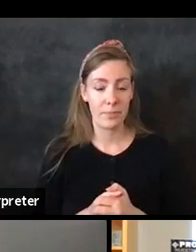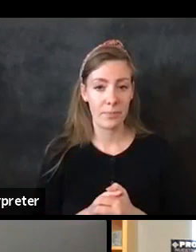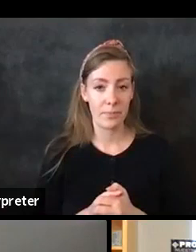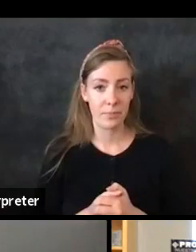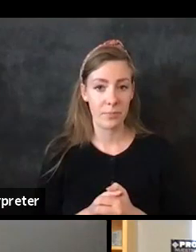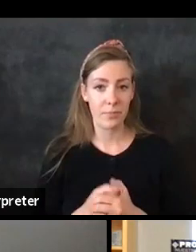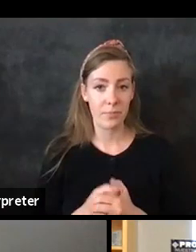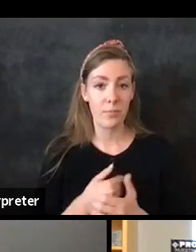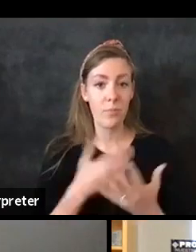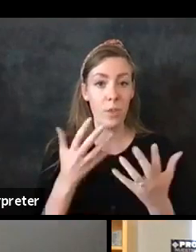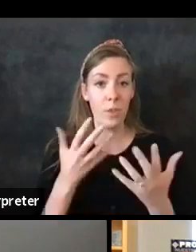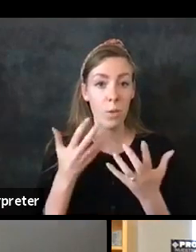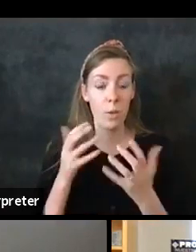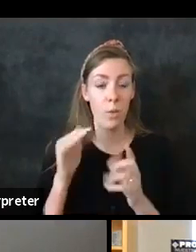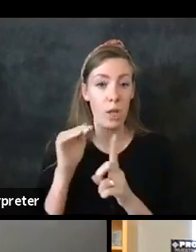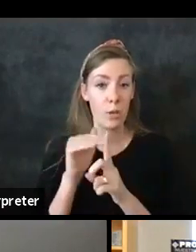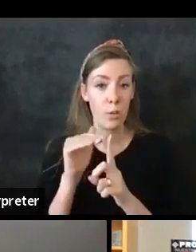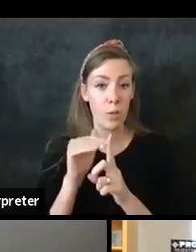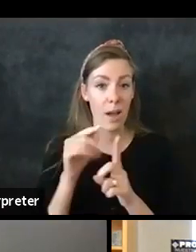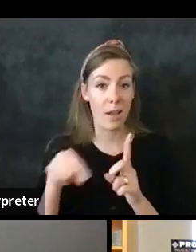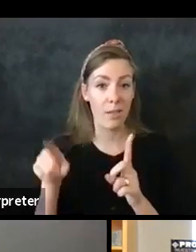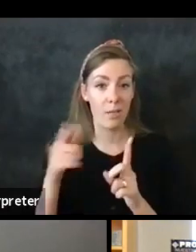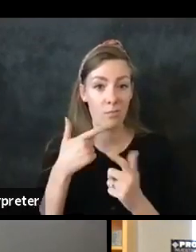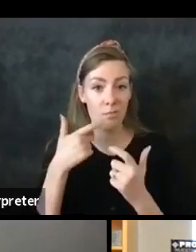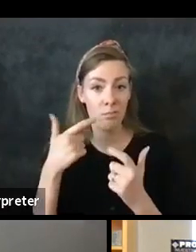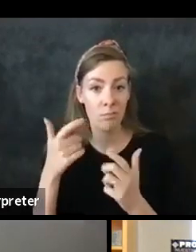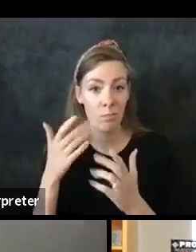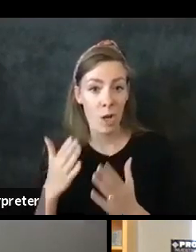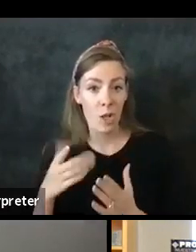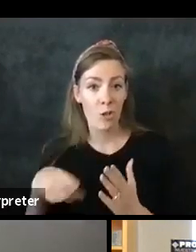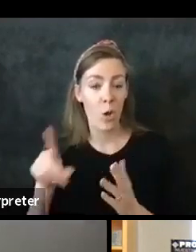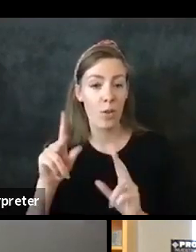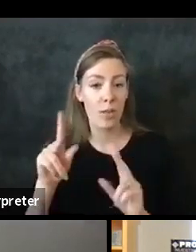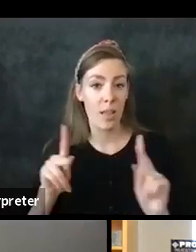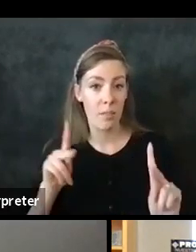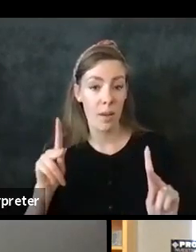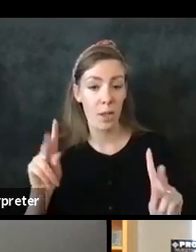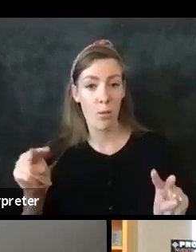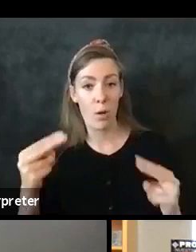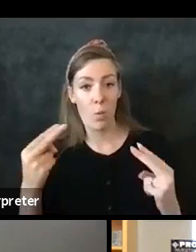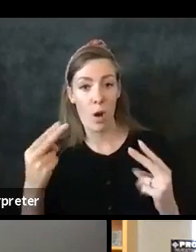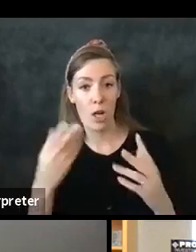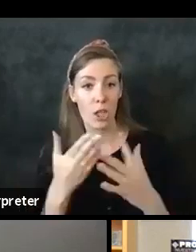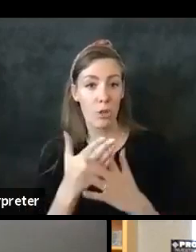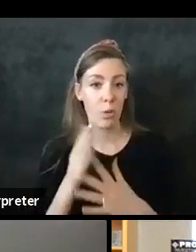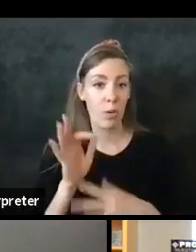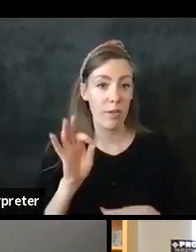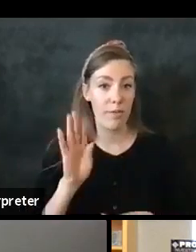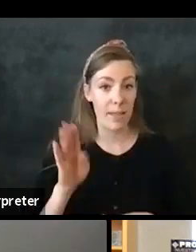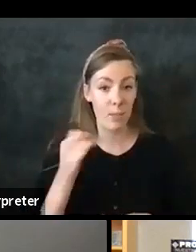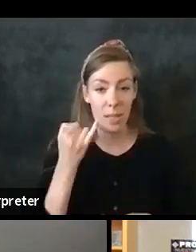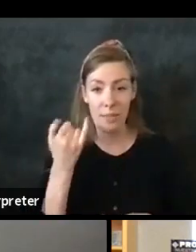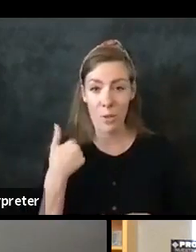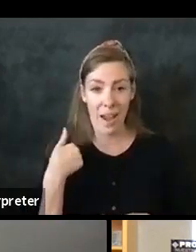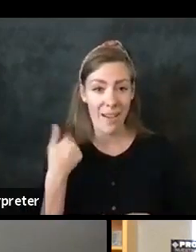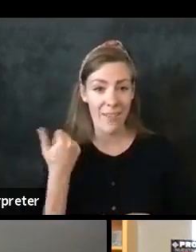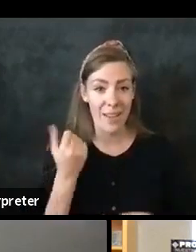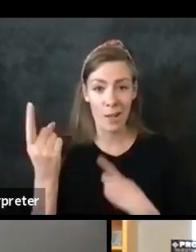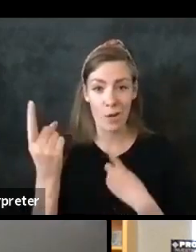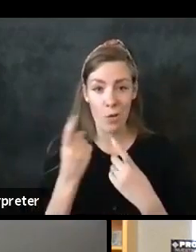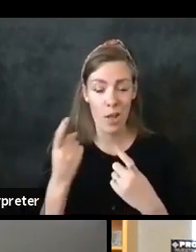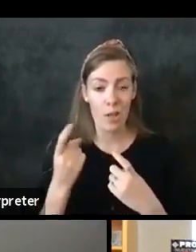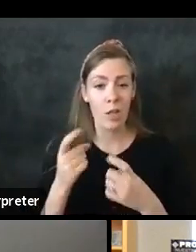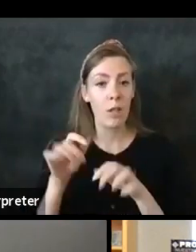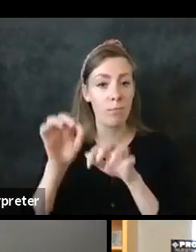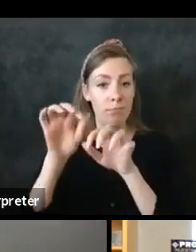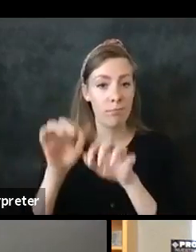We want to remind our viewers, those in the public who are watching us via social media, that if they have a question, to go ahead and place it in